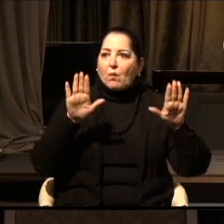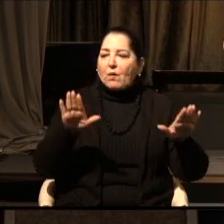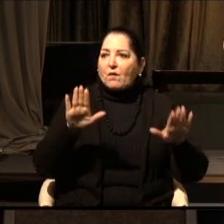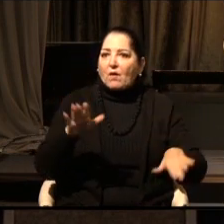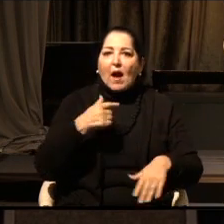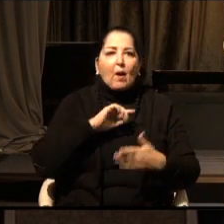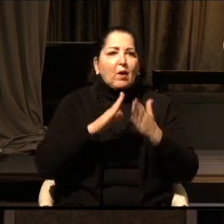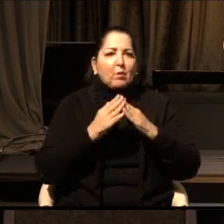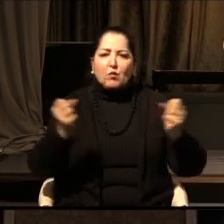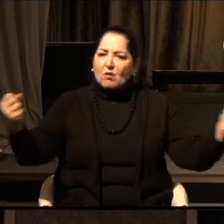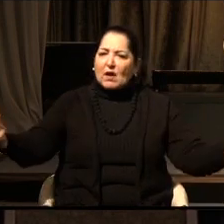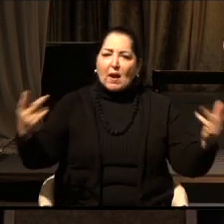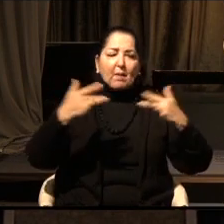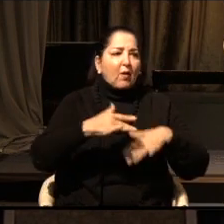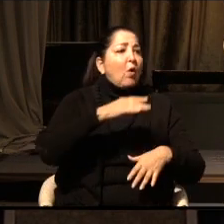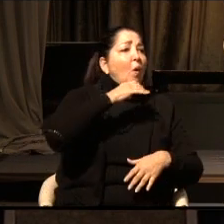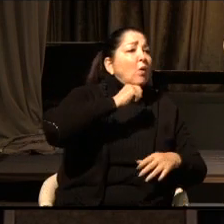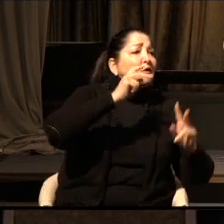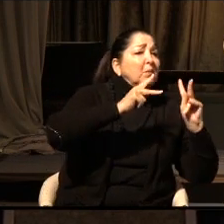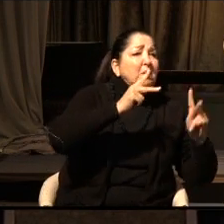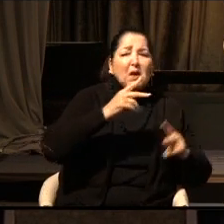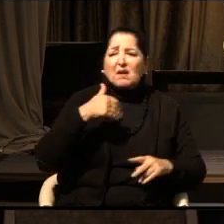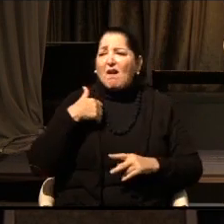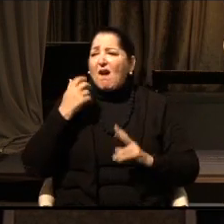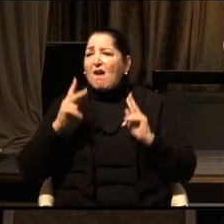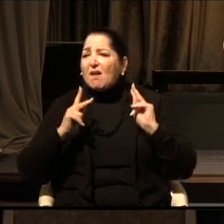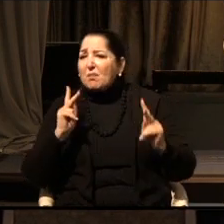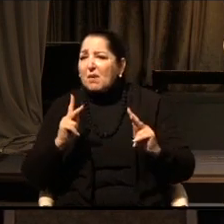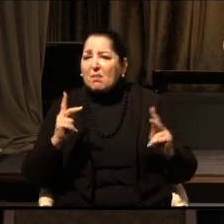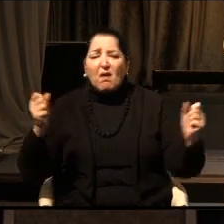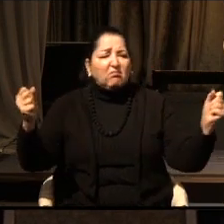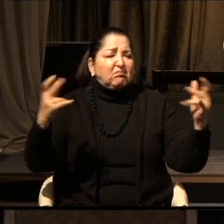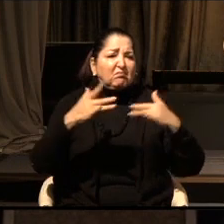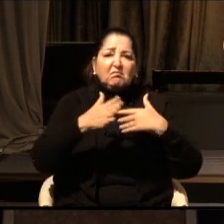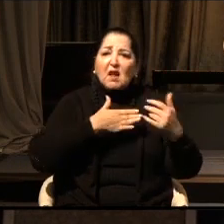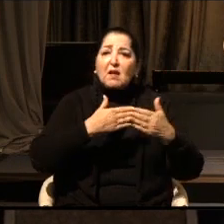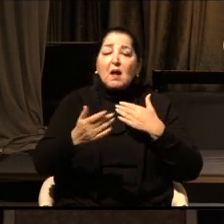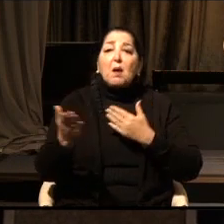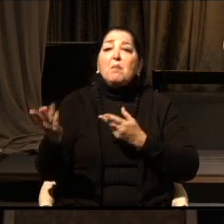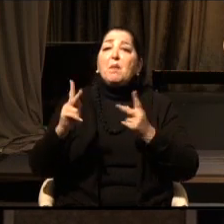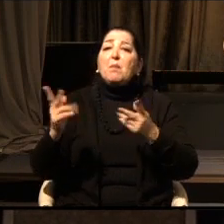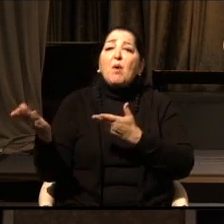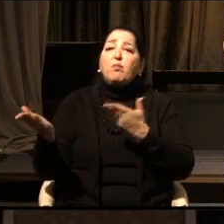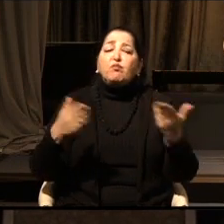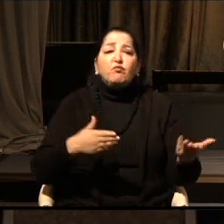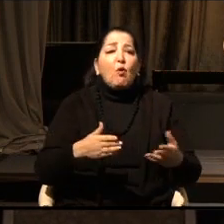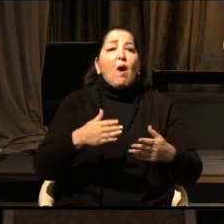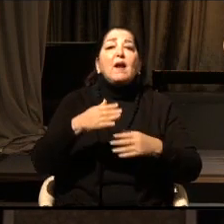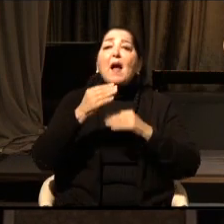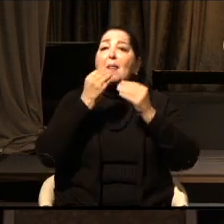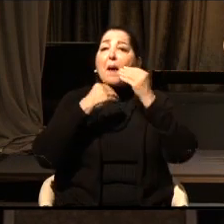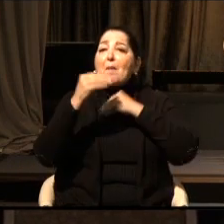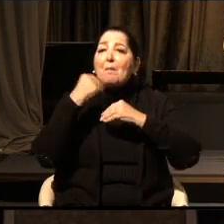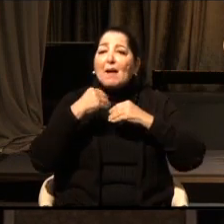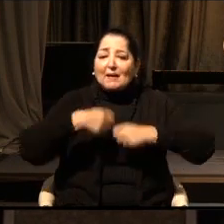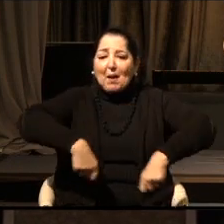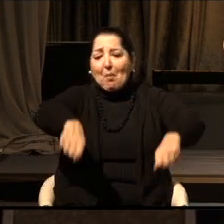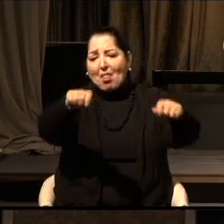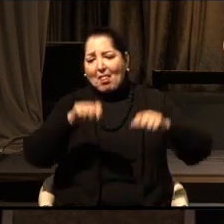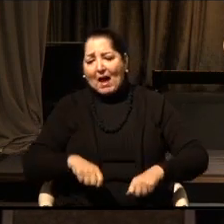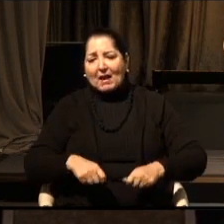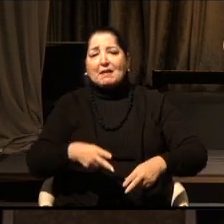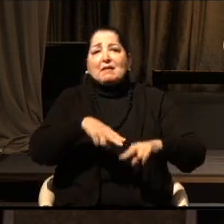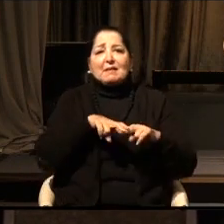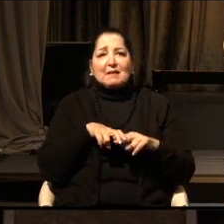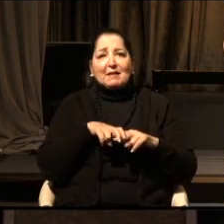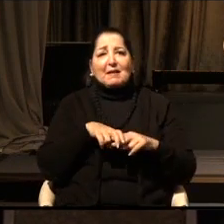force, from our elders to the very young. People brought their lawn chairs, picnic blankets, Popeyes, wine,